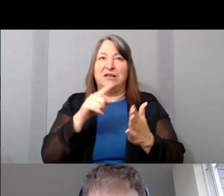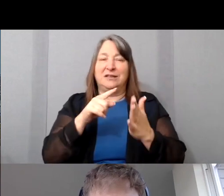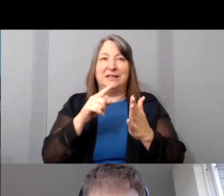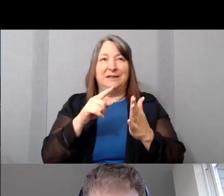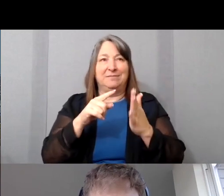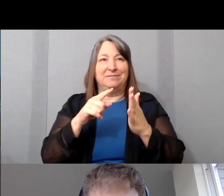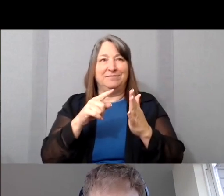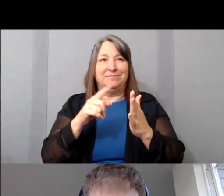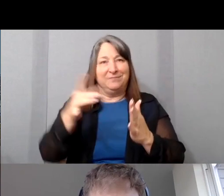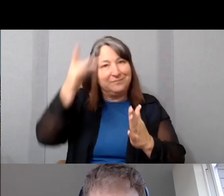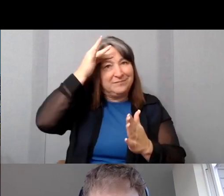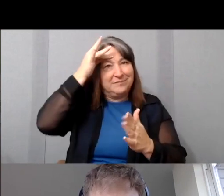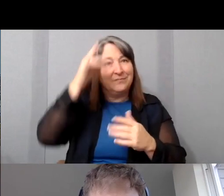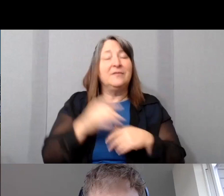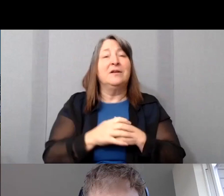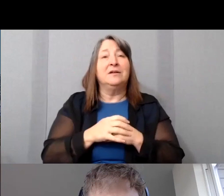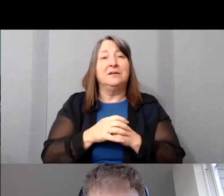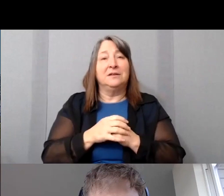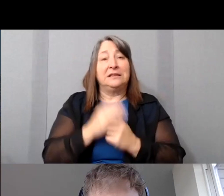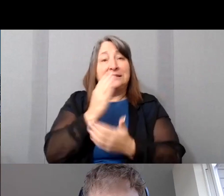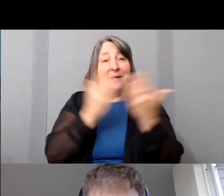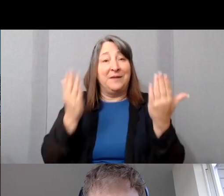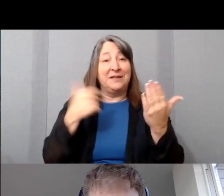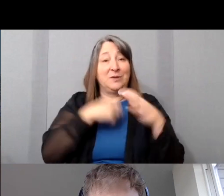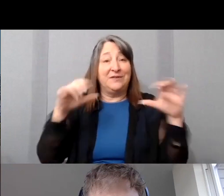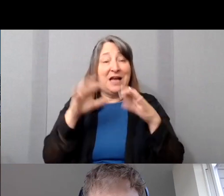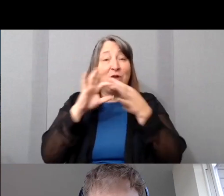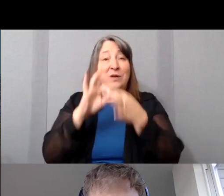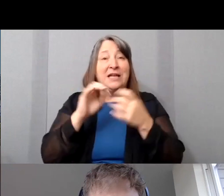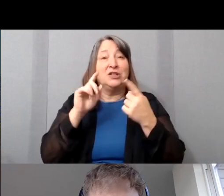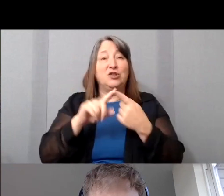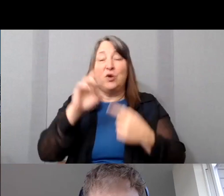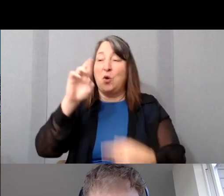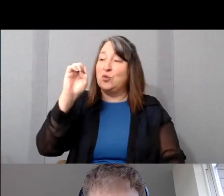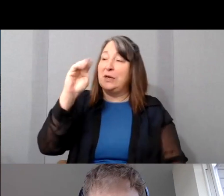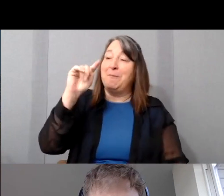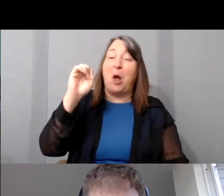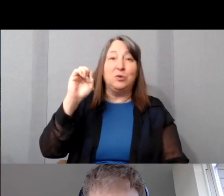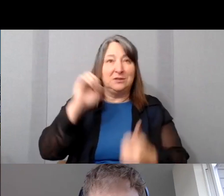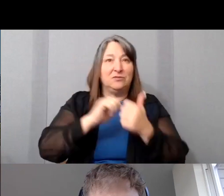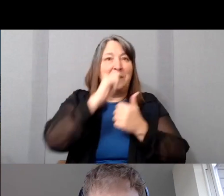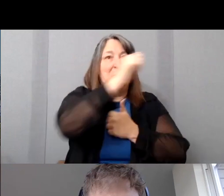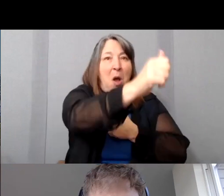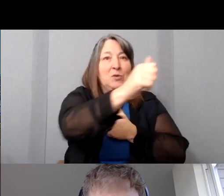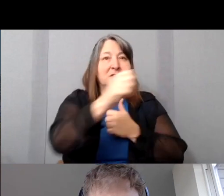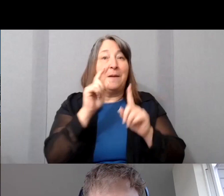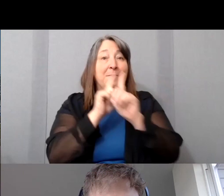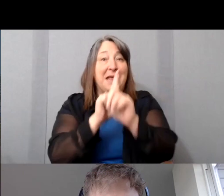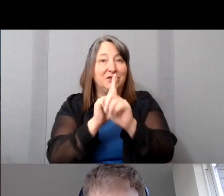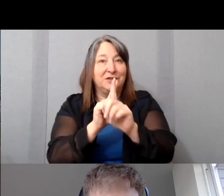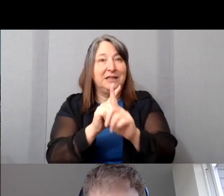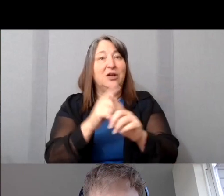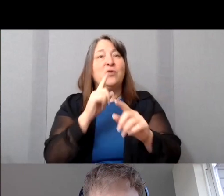of a few things that we've done related to remote mentoring, really increasing the support during this time.